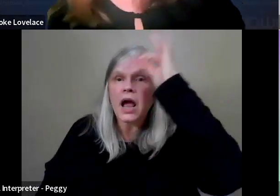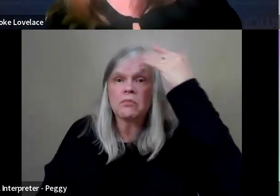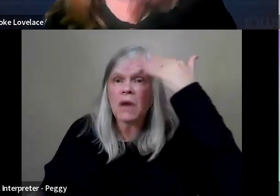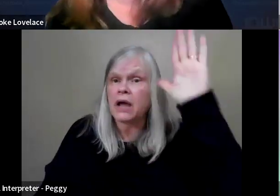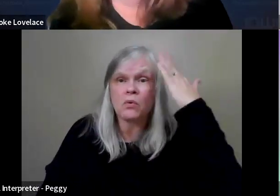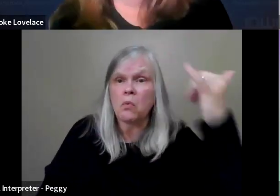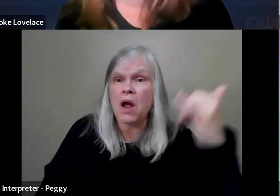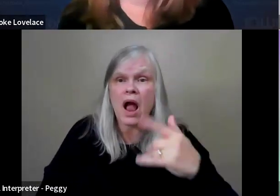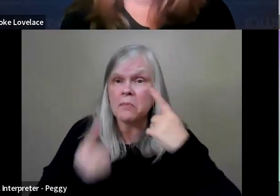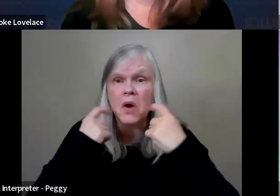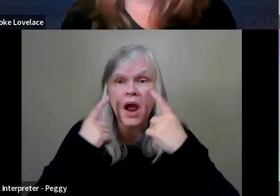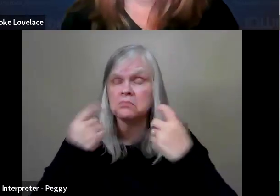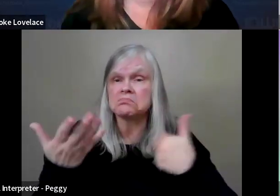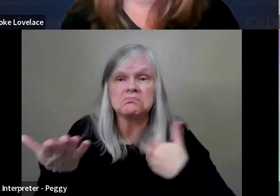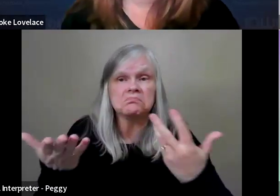So just,